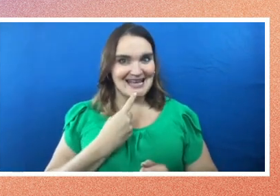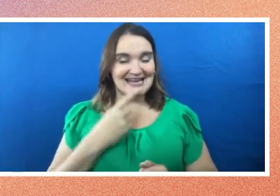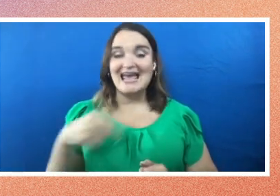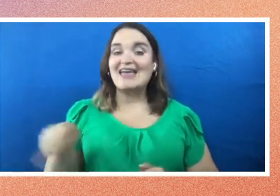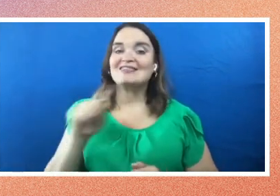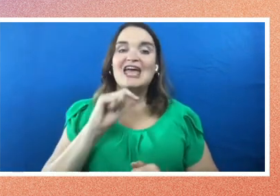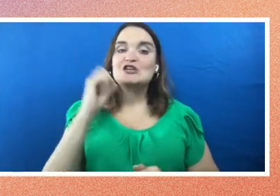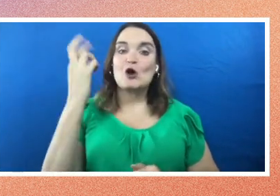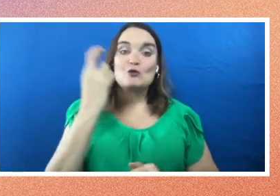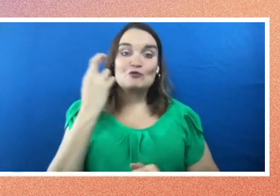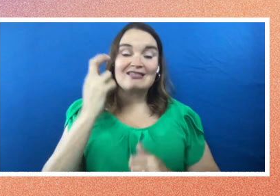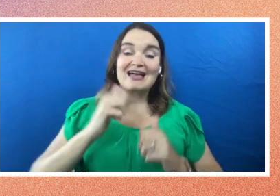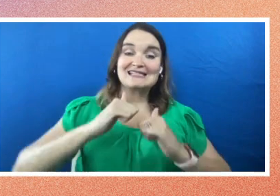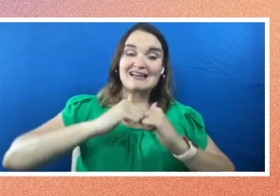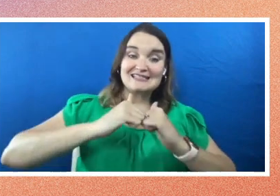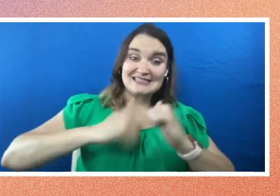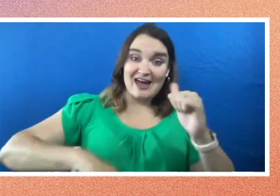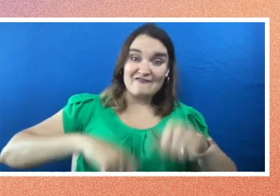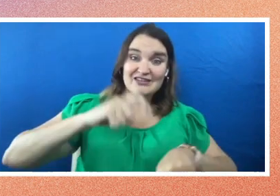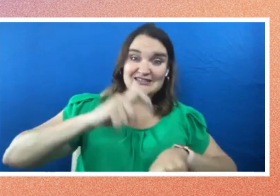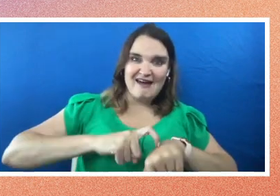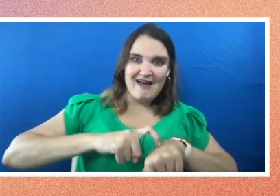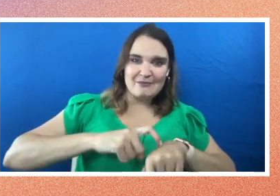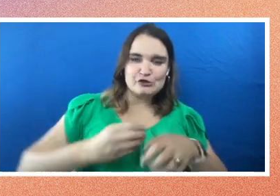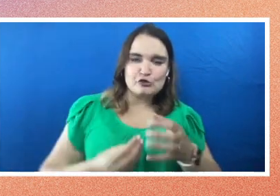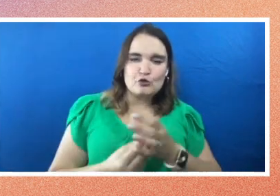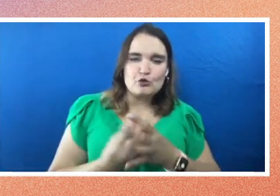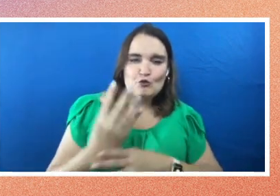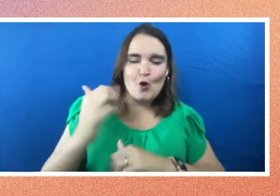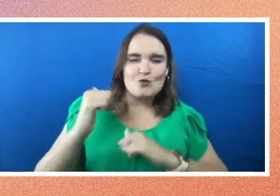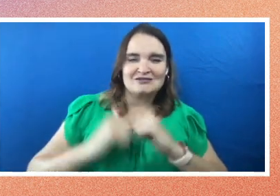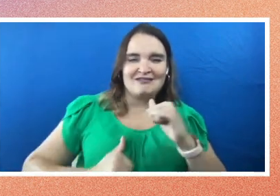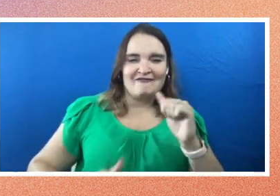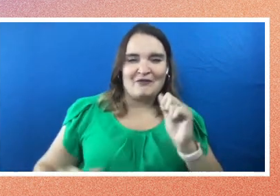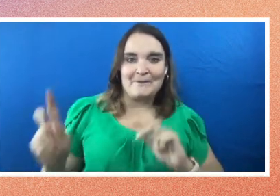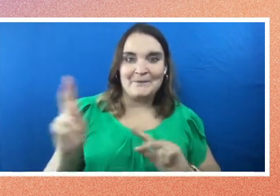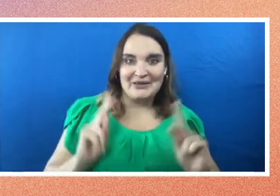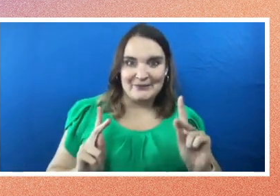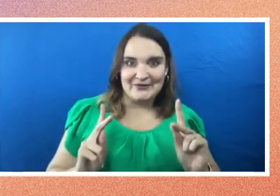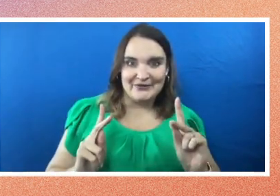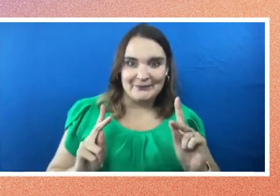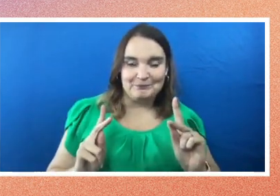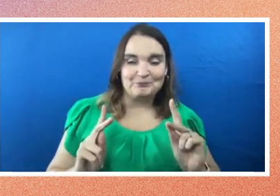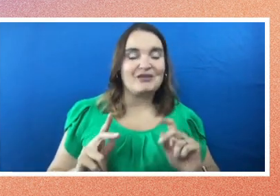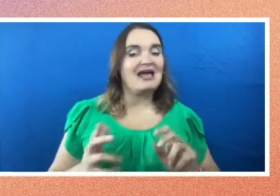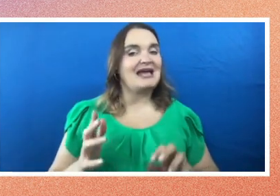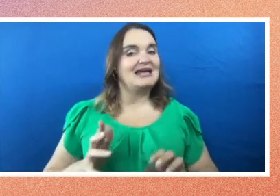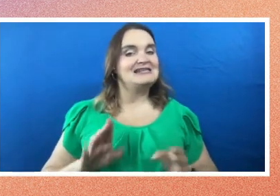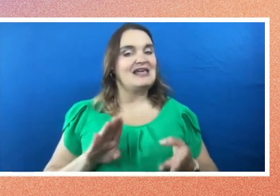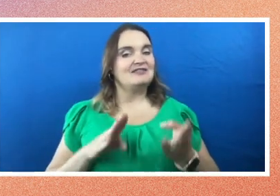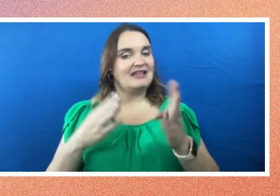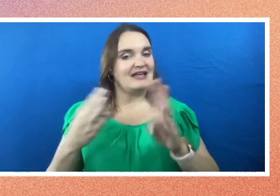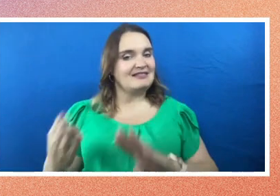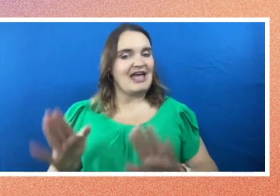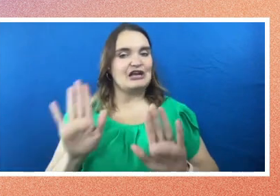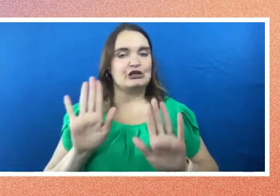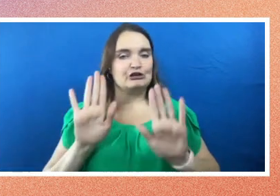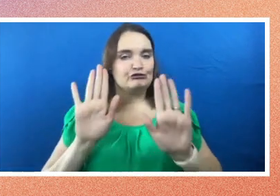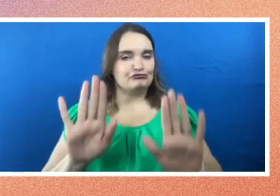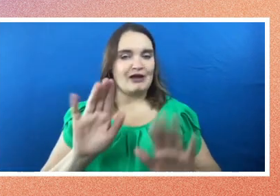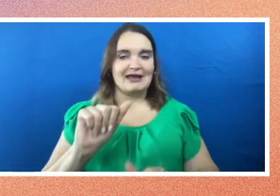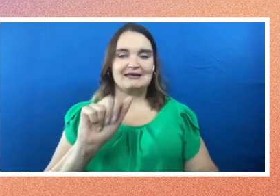times breed tough people. And as the late great Ann Richards said, we've